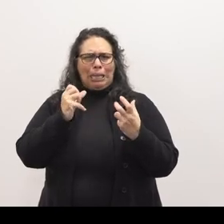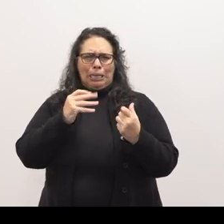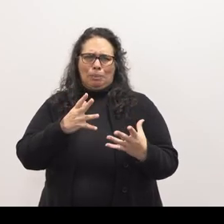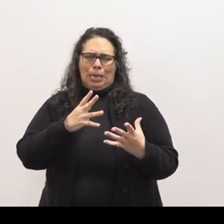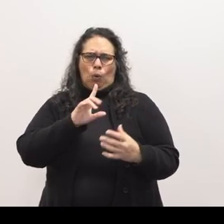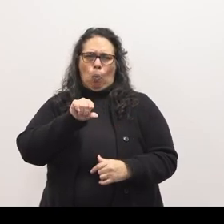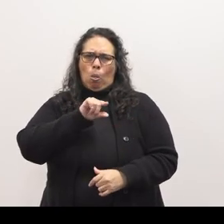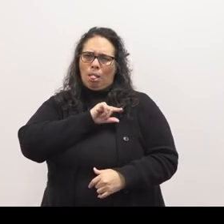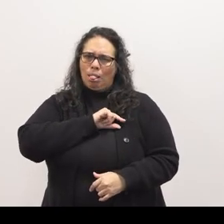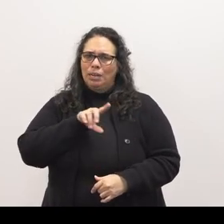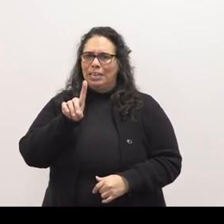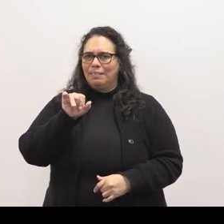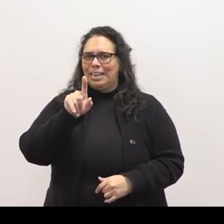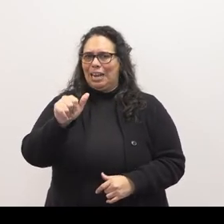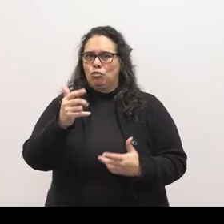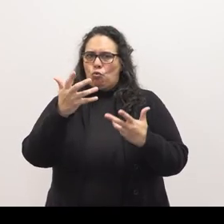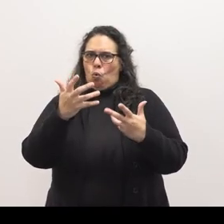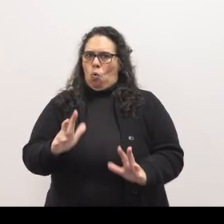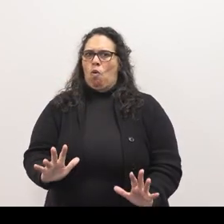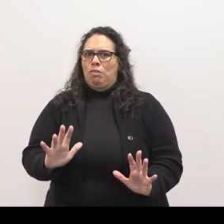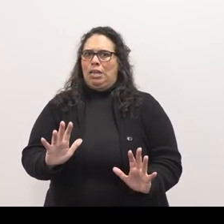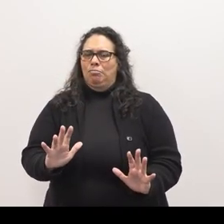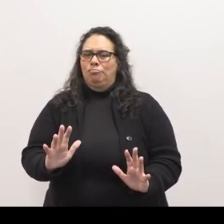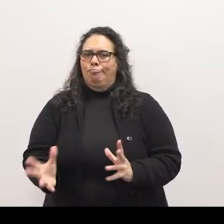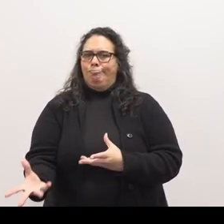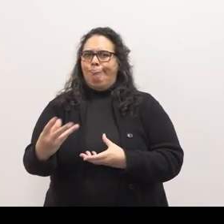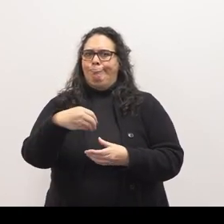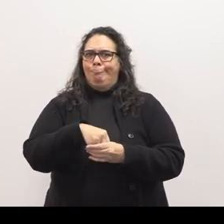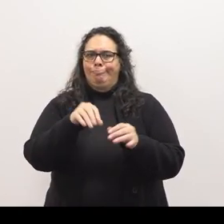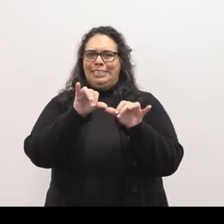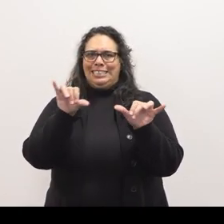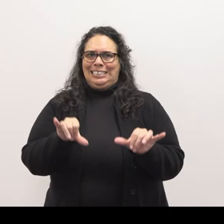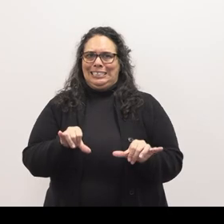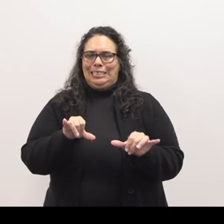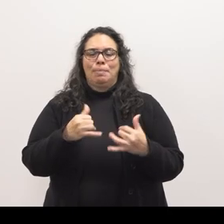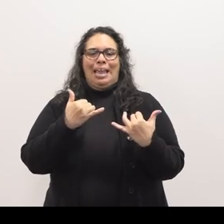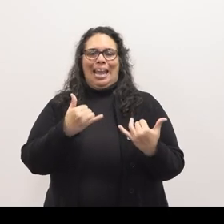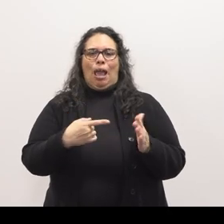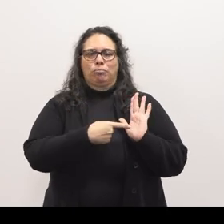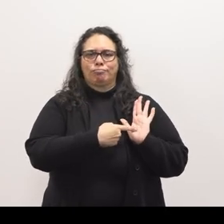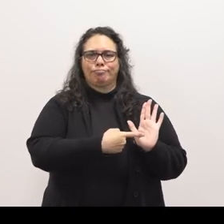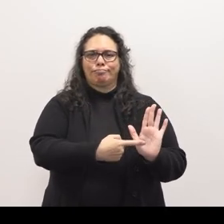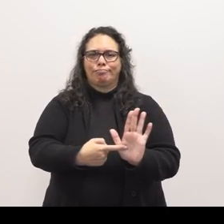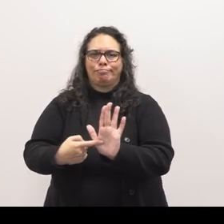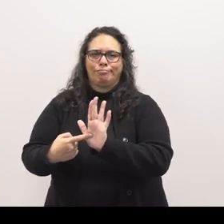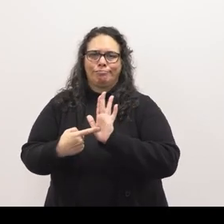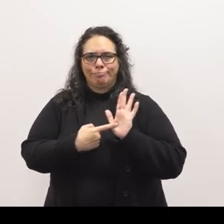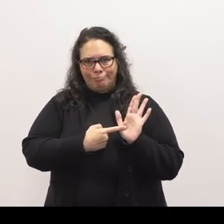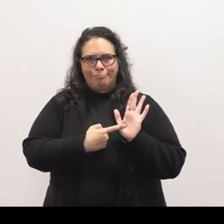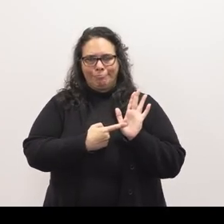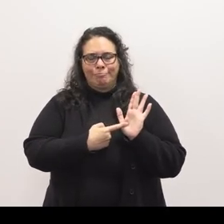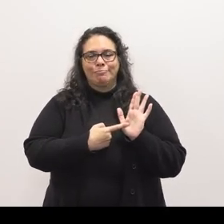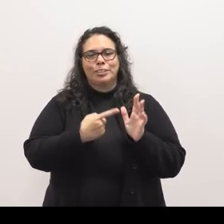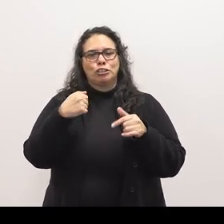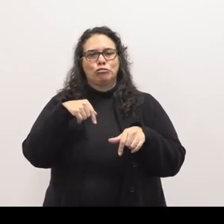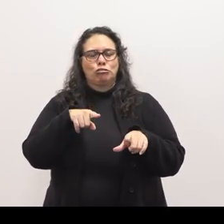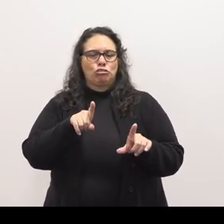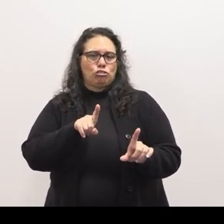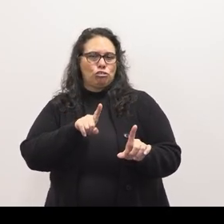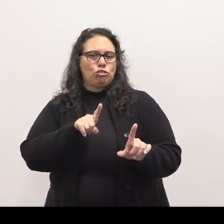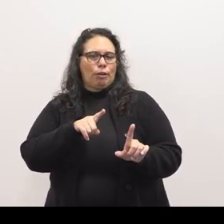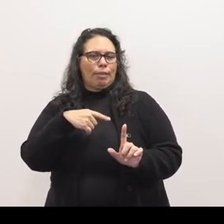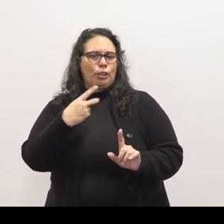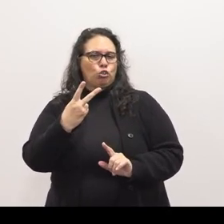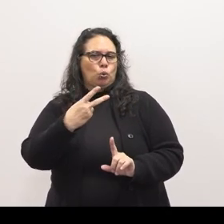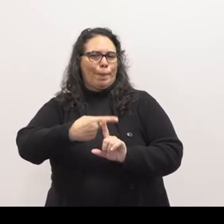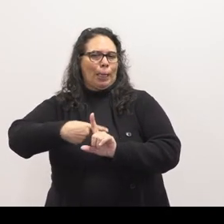that already exists in our system. Now it's a matter of showcasing that qualitative data during those months that